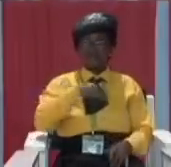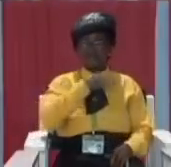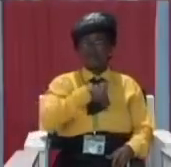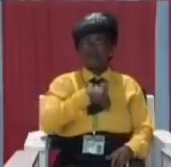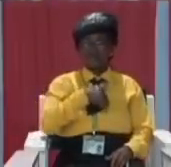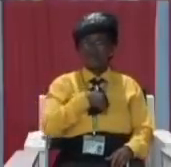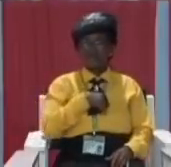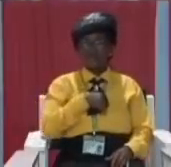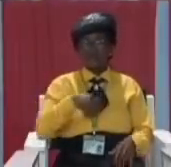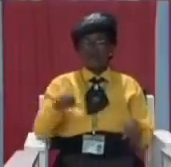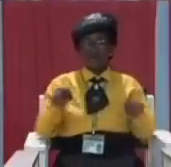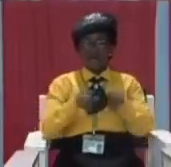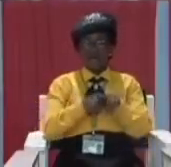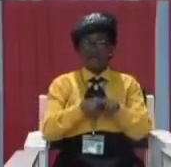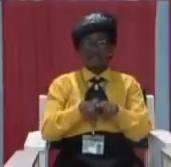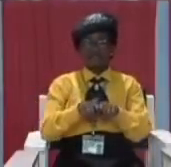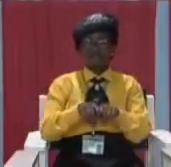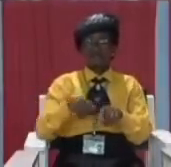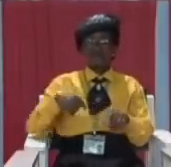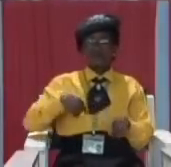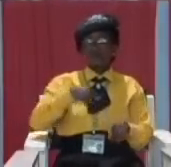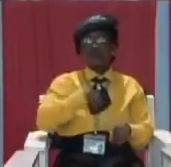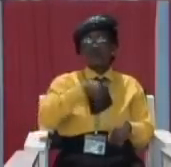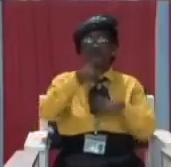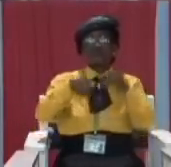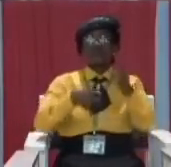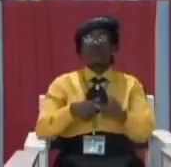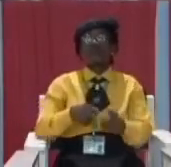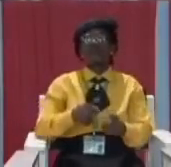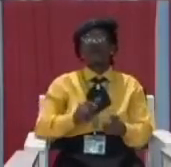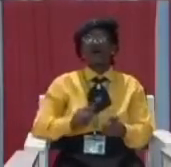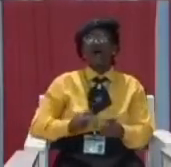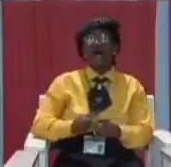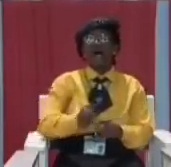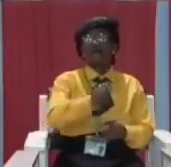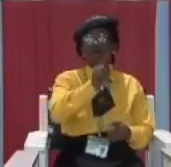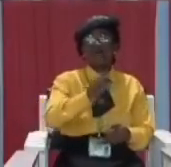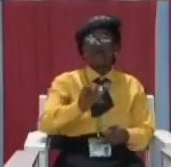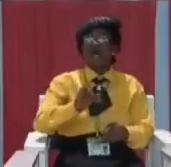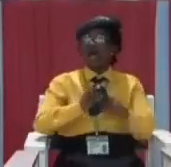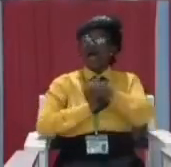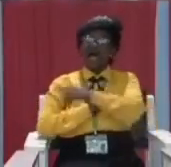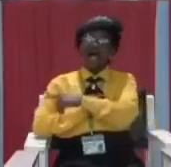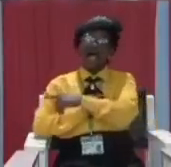As we go along, I will tell you the prayer points.